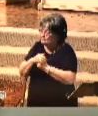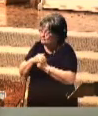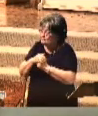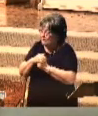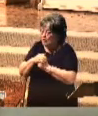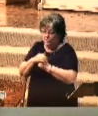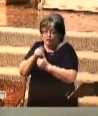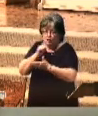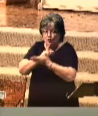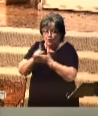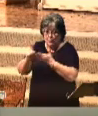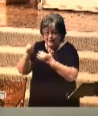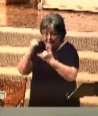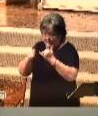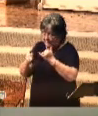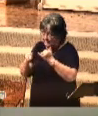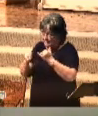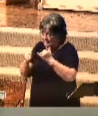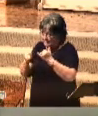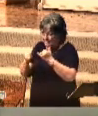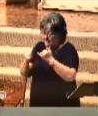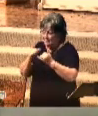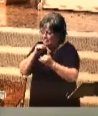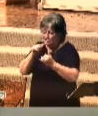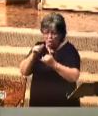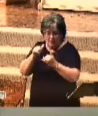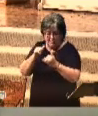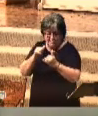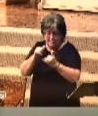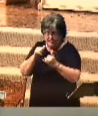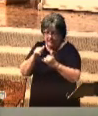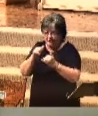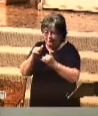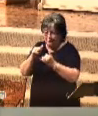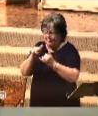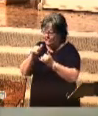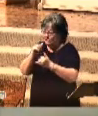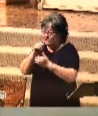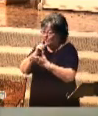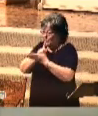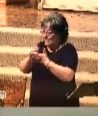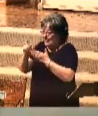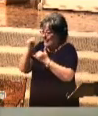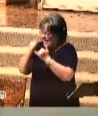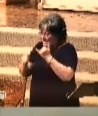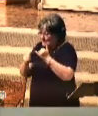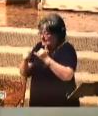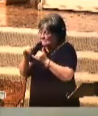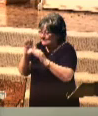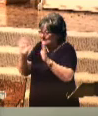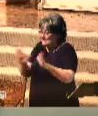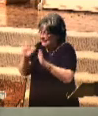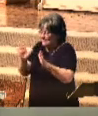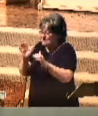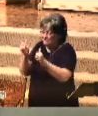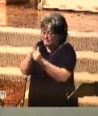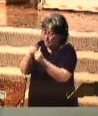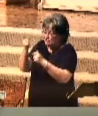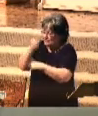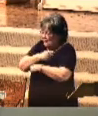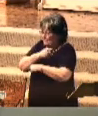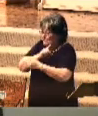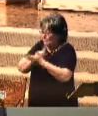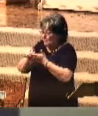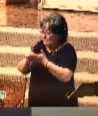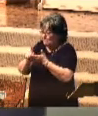the weekend, Sunday is not weekend. Sunday is the first day of the week. And weekend is not for